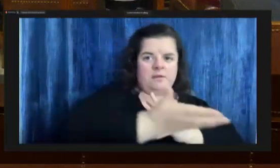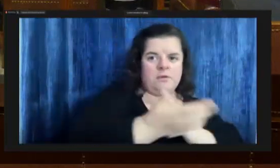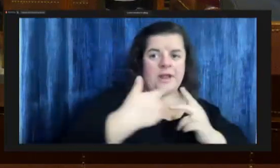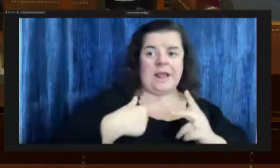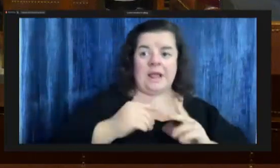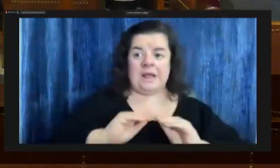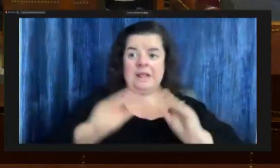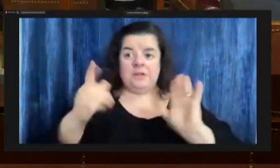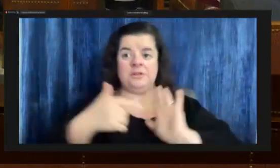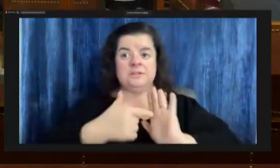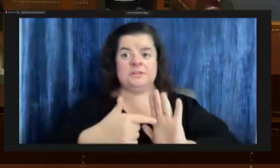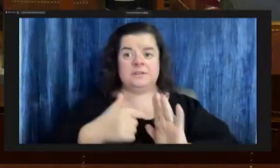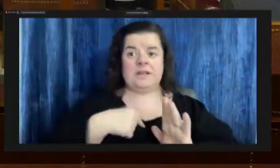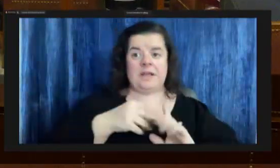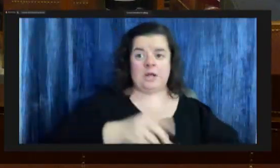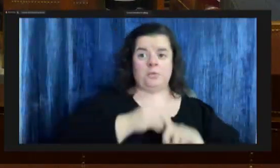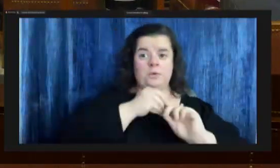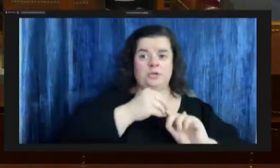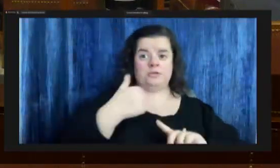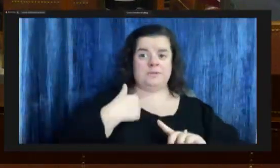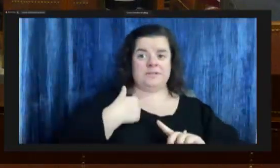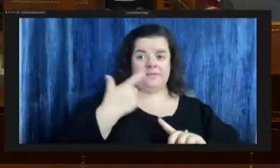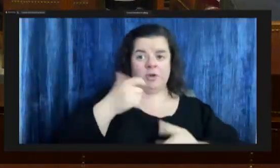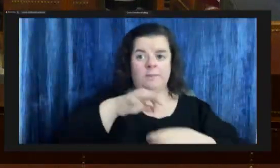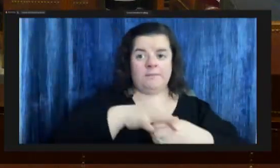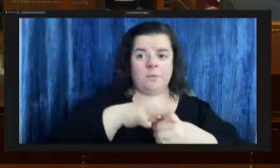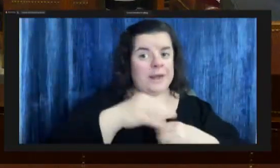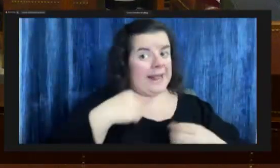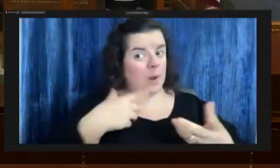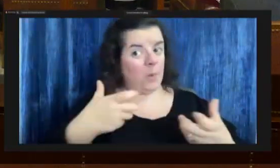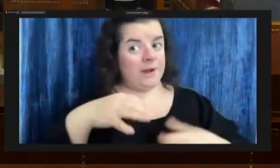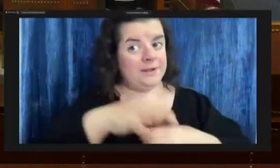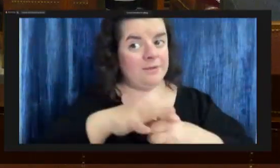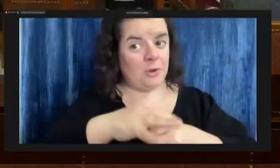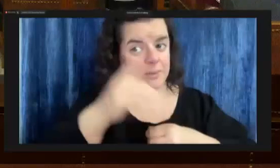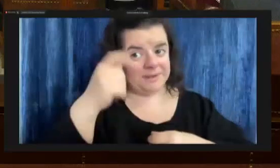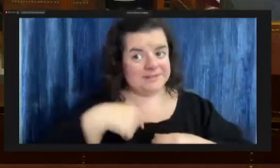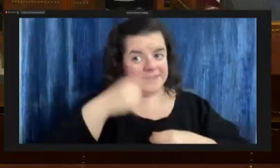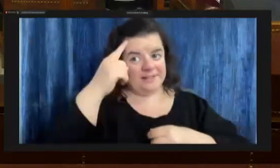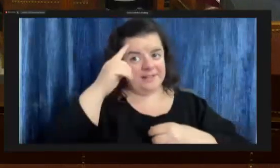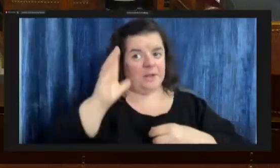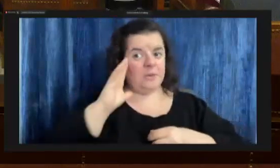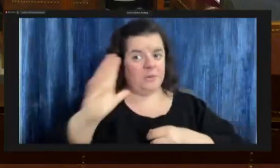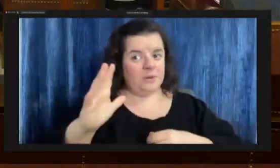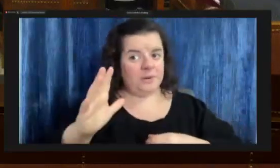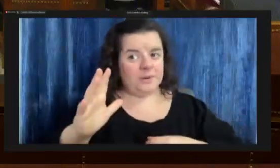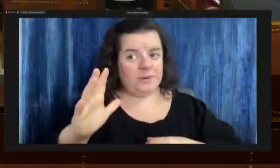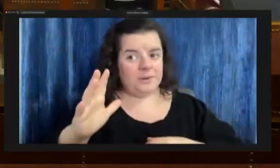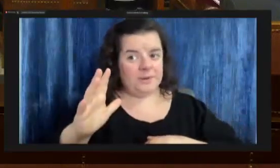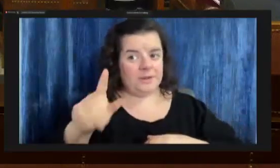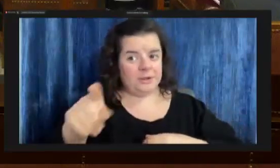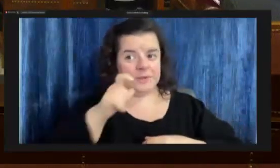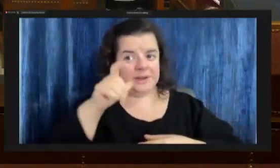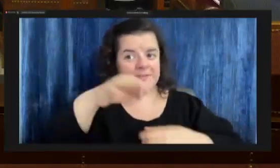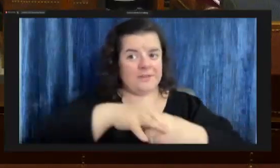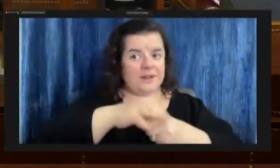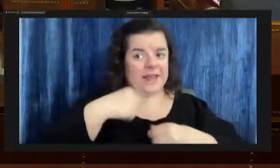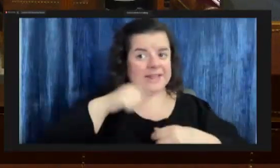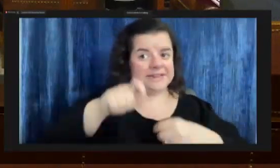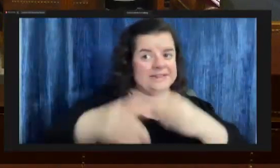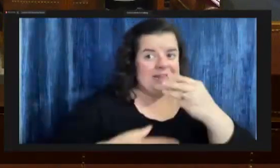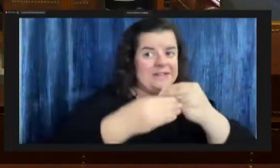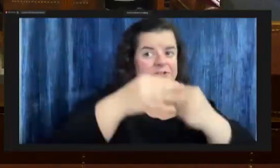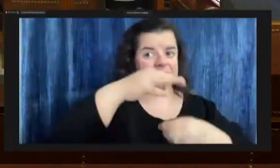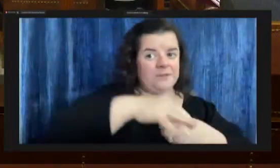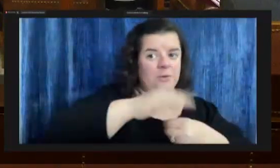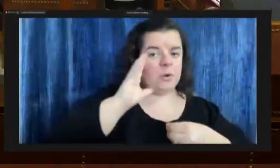I will, I've recused myself from voting if I wanted to vote on it because I thought there was going to be a you all wouldn't vote on it, and I needed the extra vote, I would have